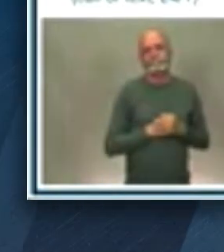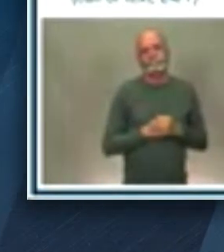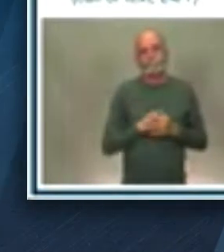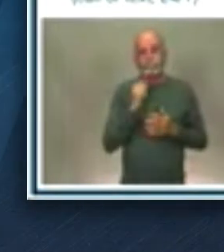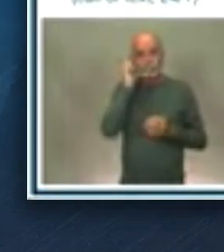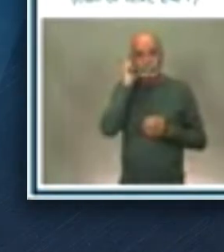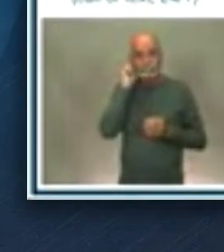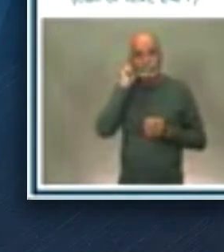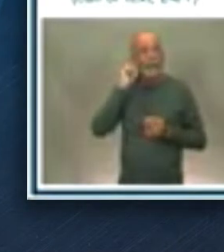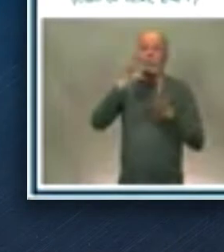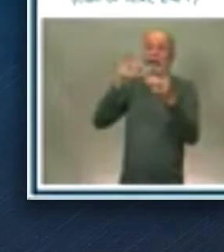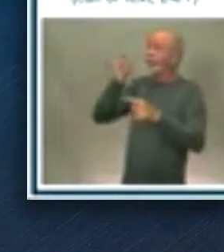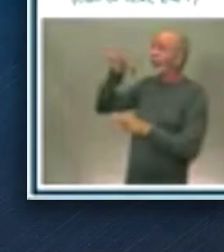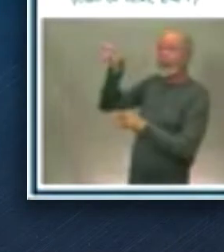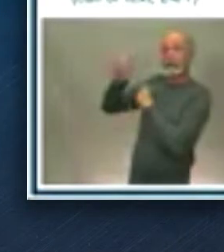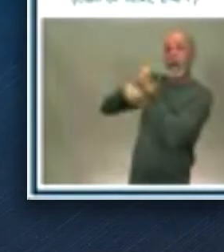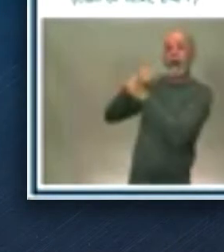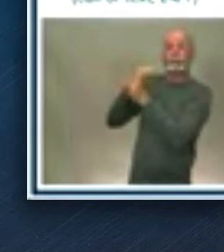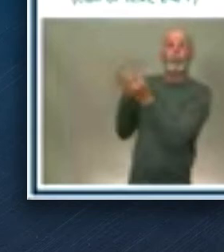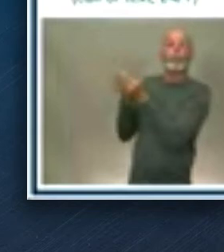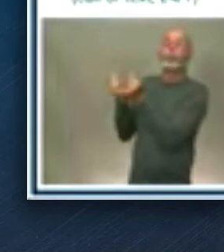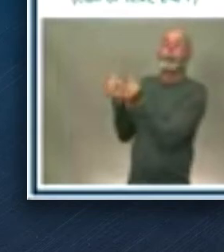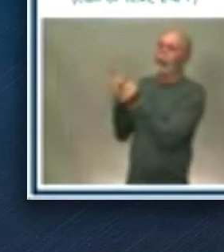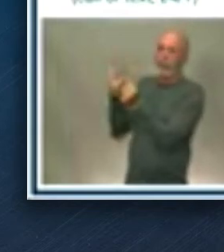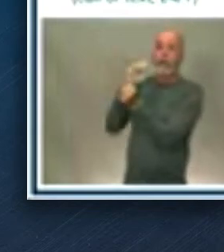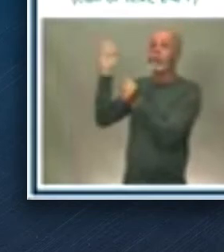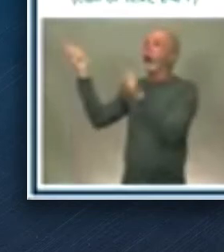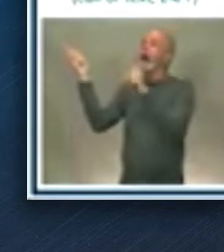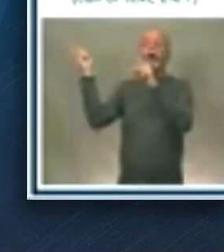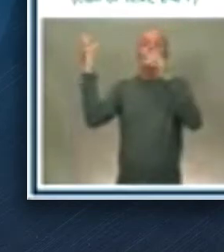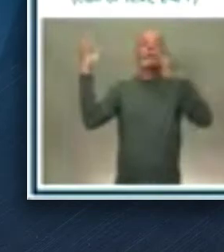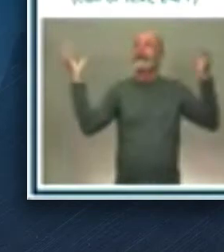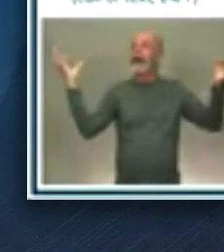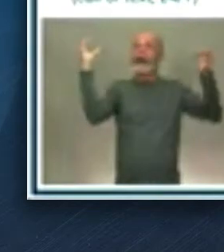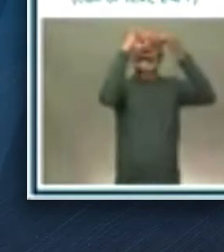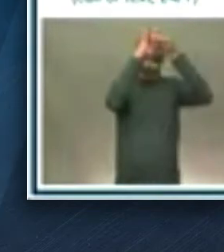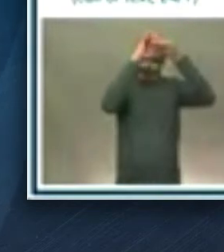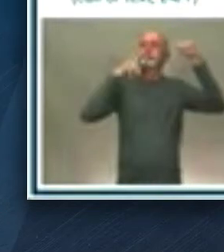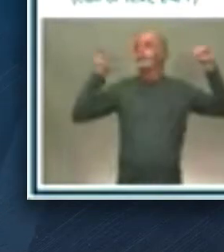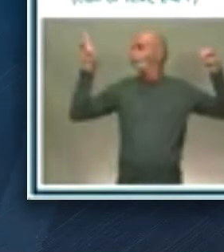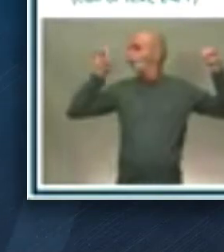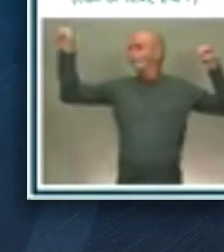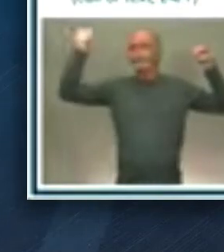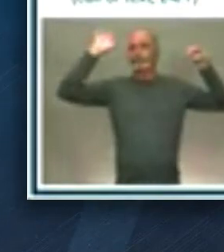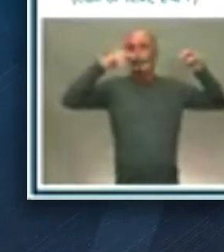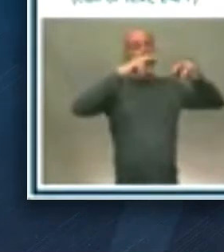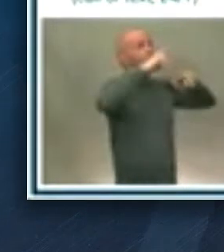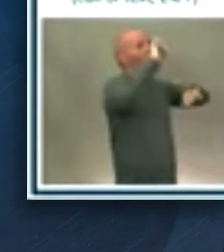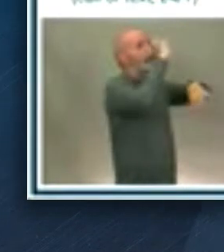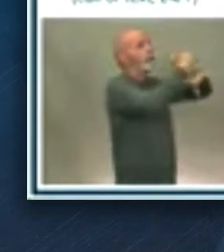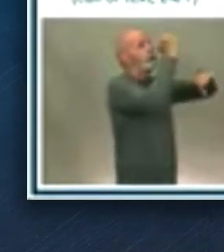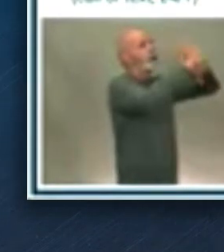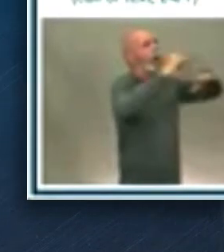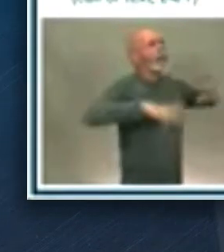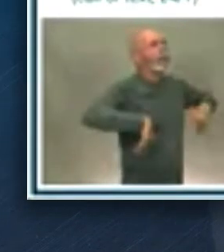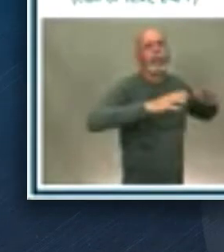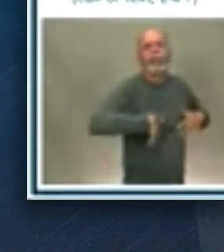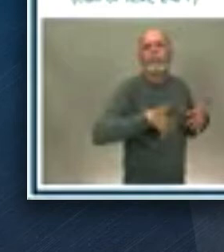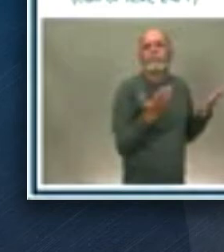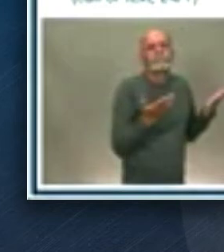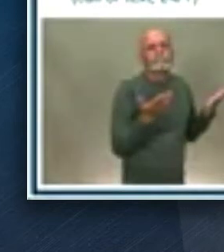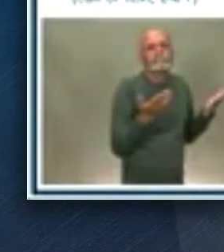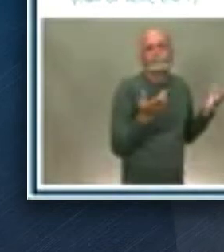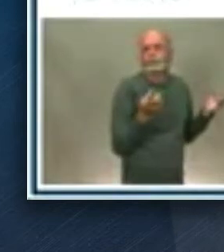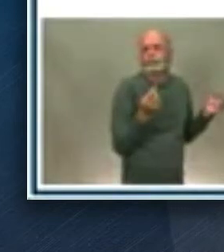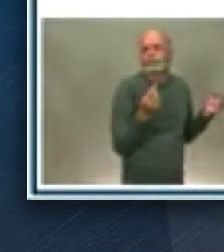it the bridge? Because if you remove it before the stock that you acknowledge needs to be there is in